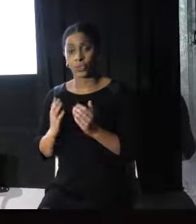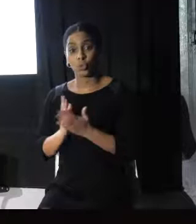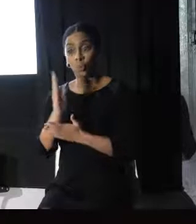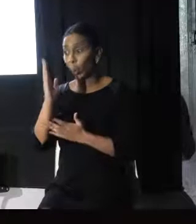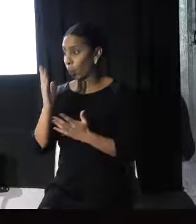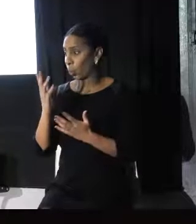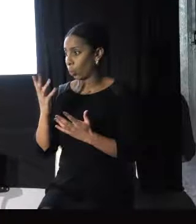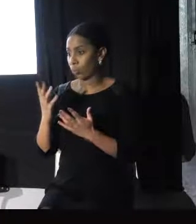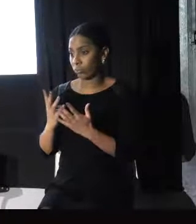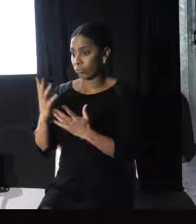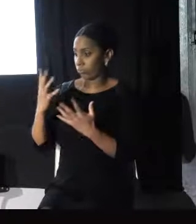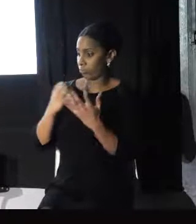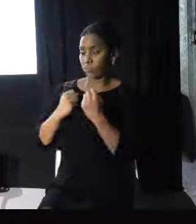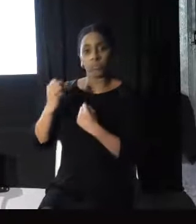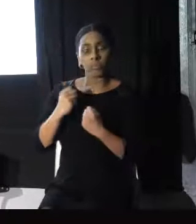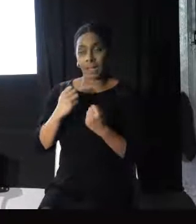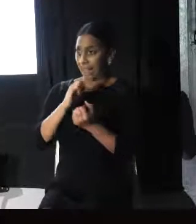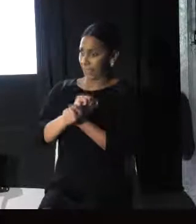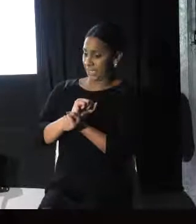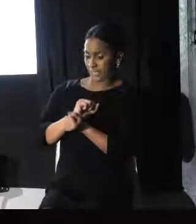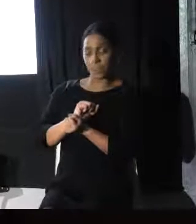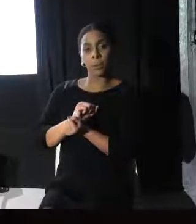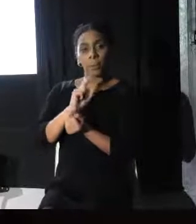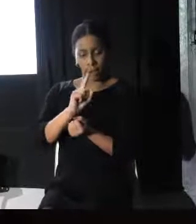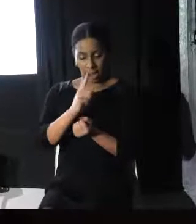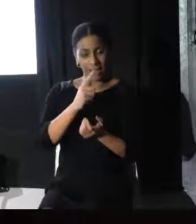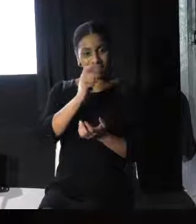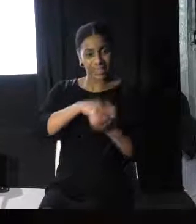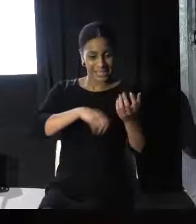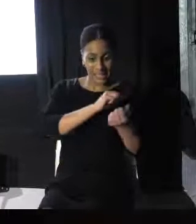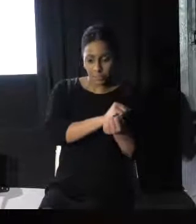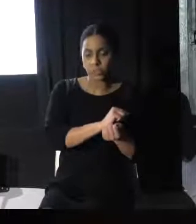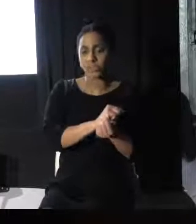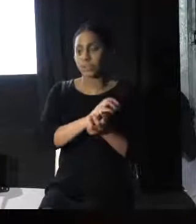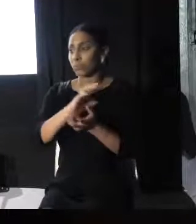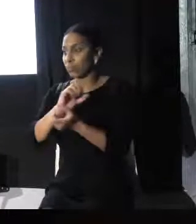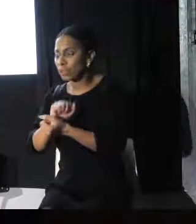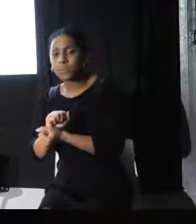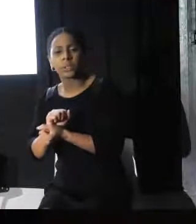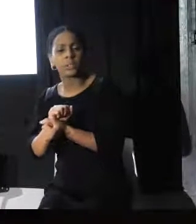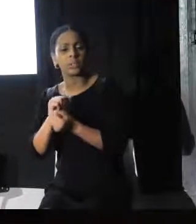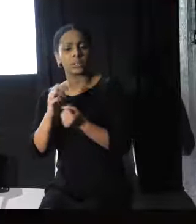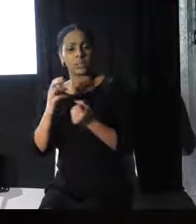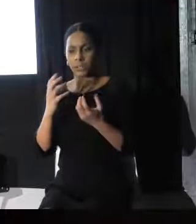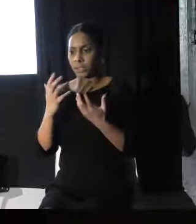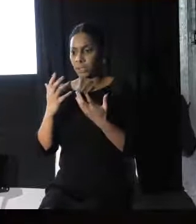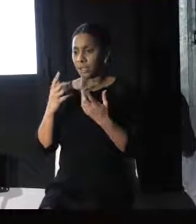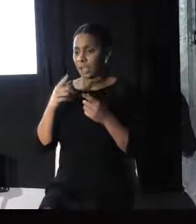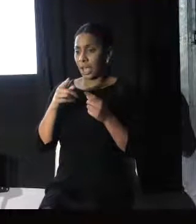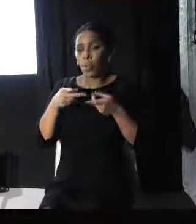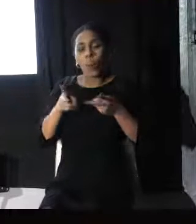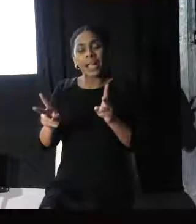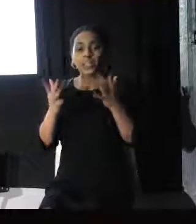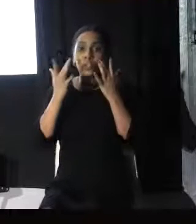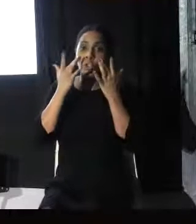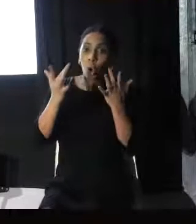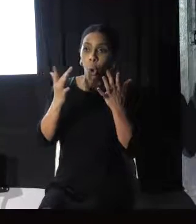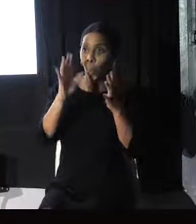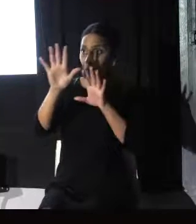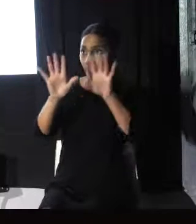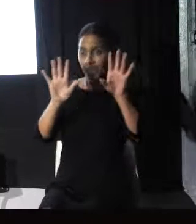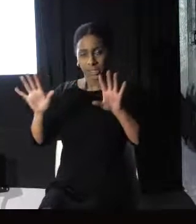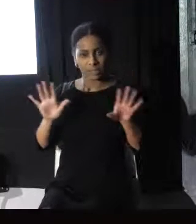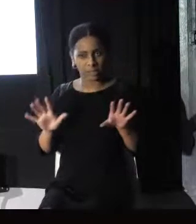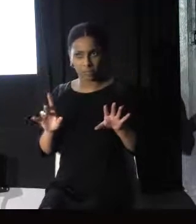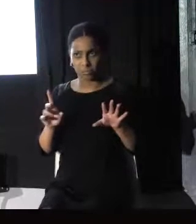captivity that join the dots between enslavement, imprisonment, and those modes of display that we see in the museums